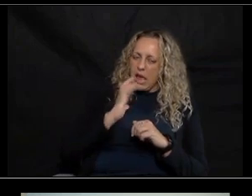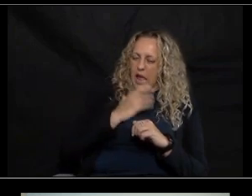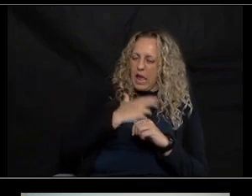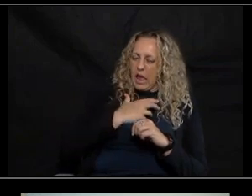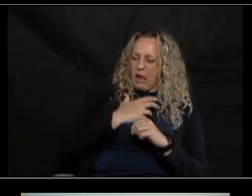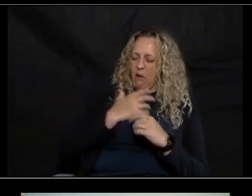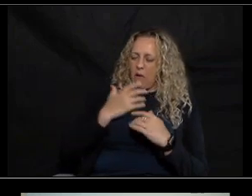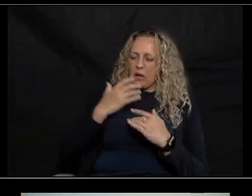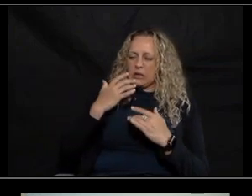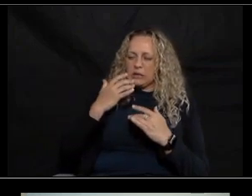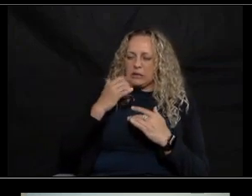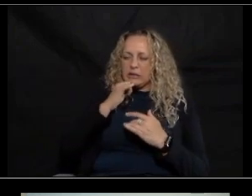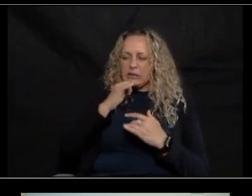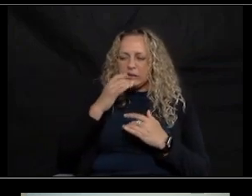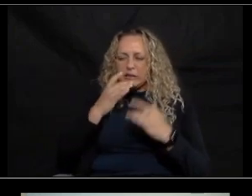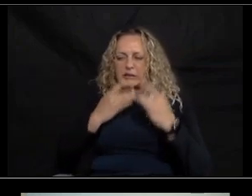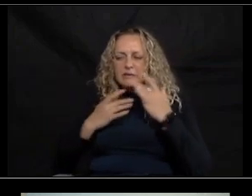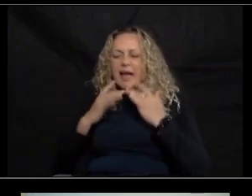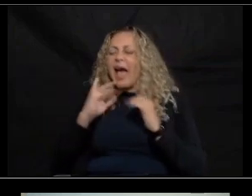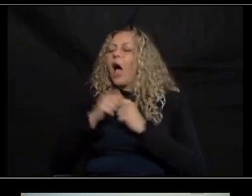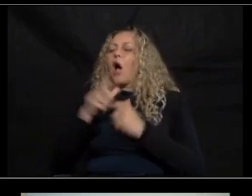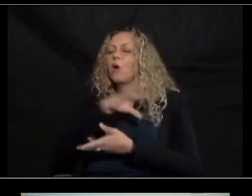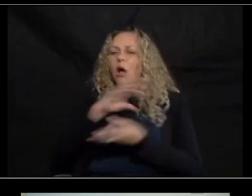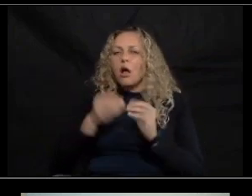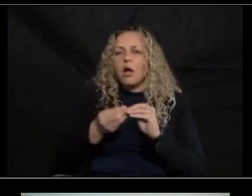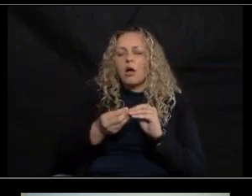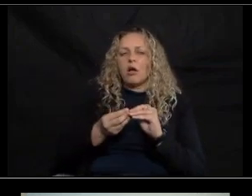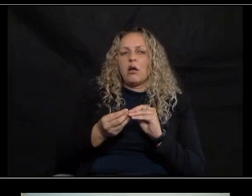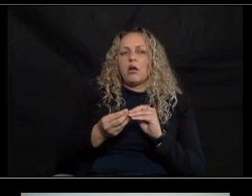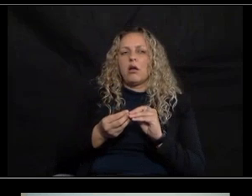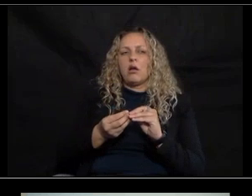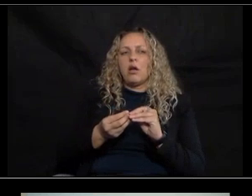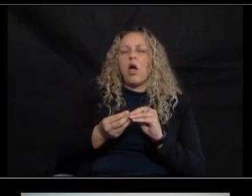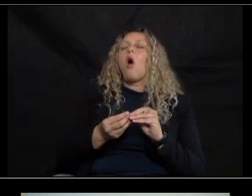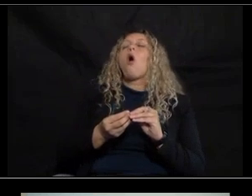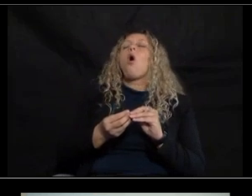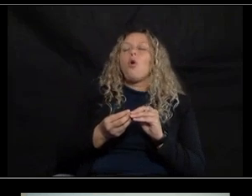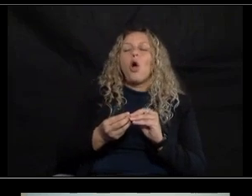some formula that you use, or you just keep putting them wherever you can put them?